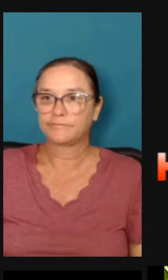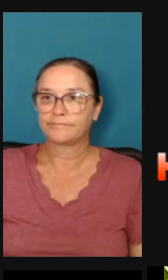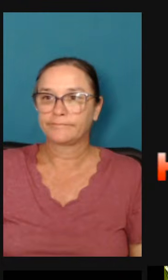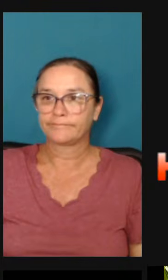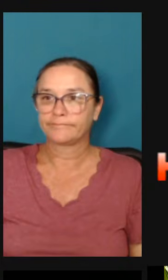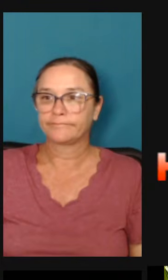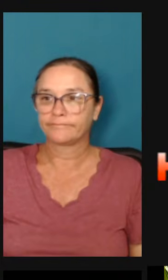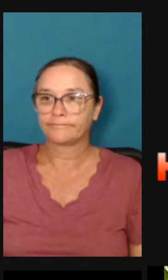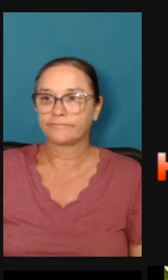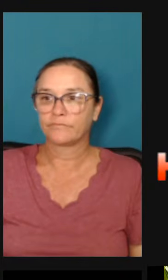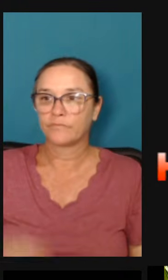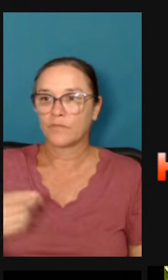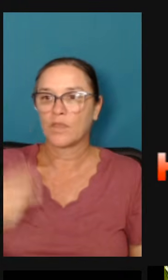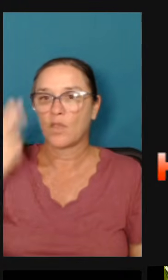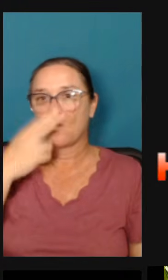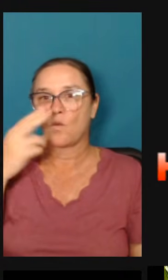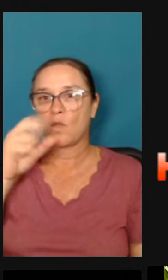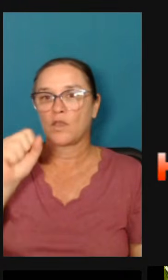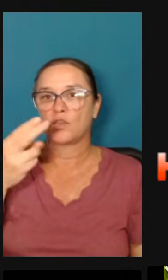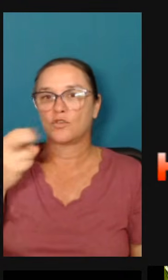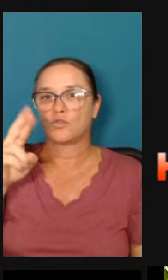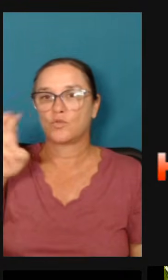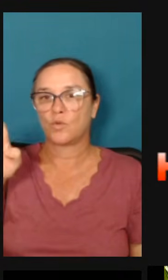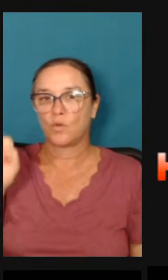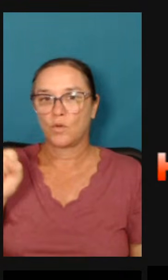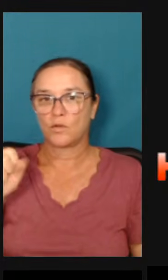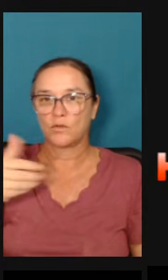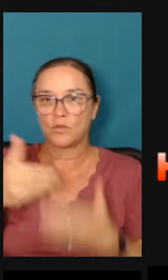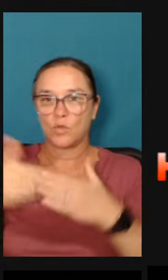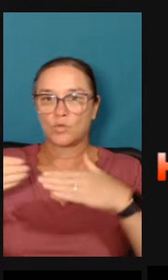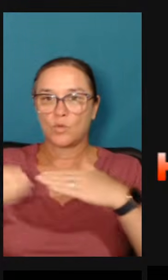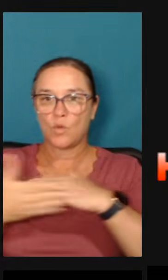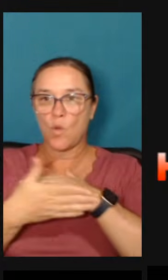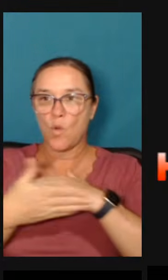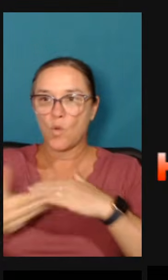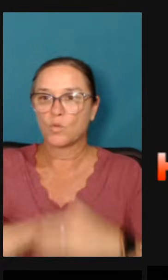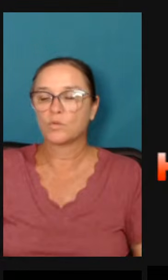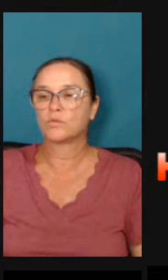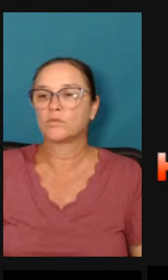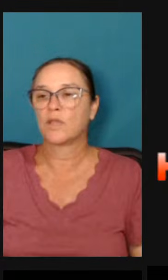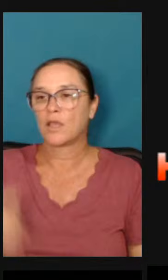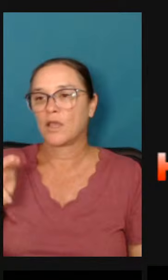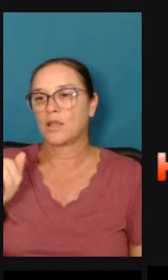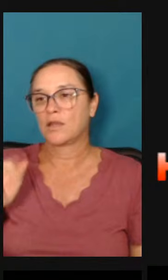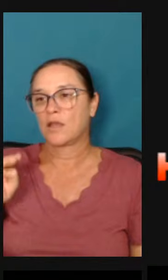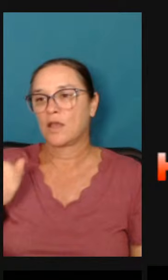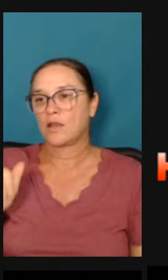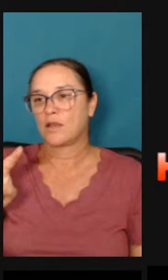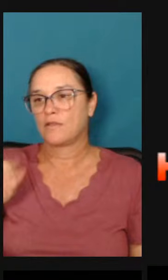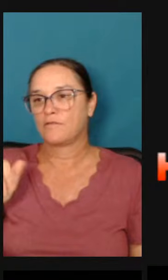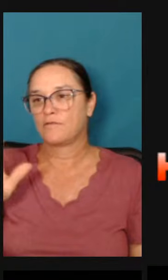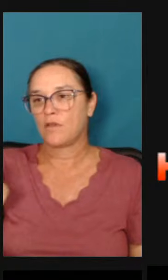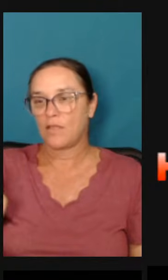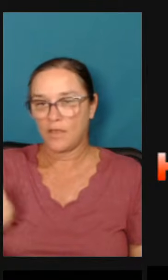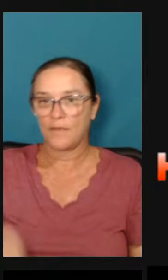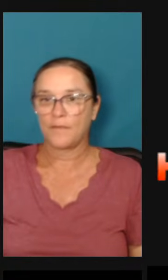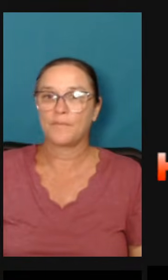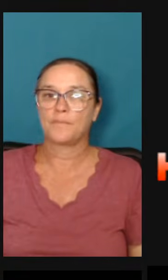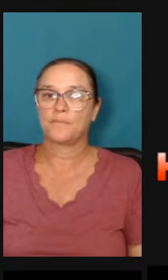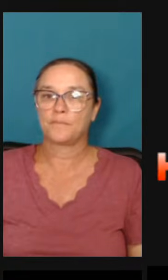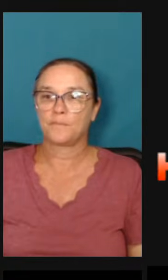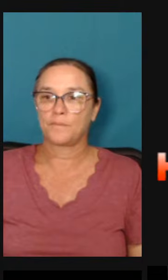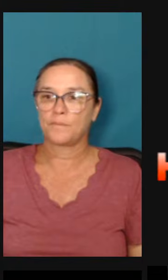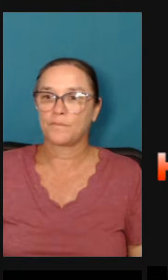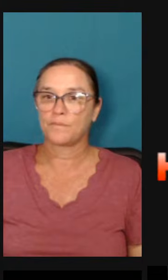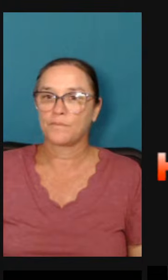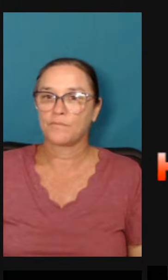Over at Hawaiian Shores, further down by the coast, it's still getting all the way down there. Even Nanavale gets covered with